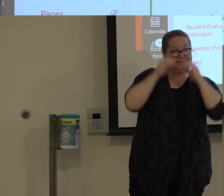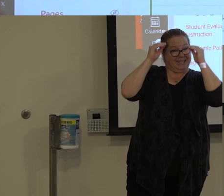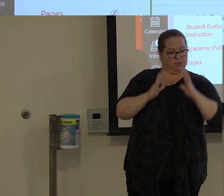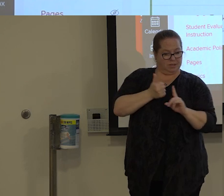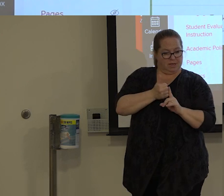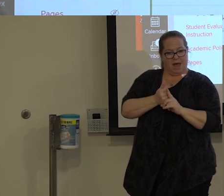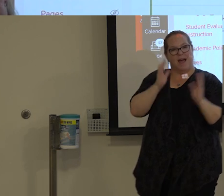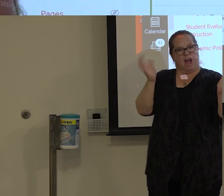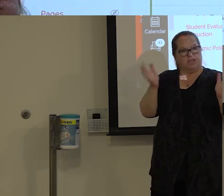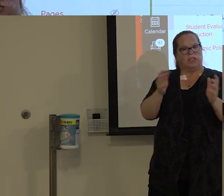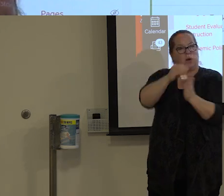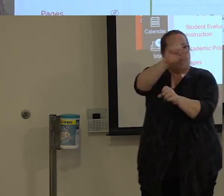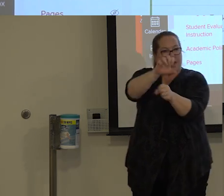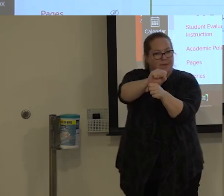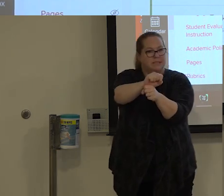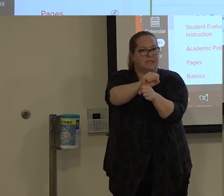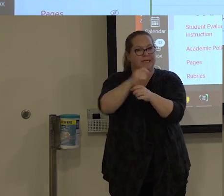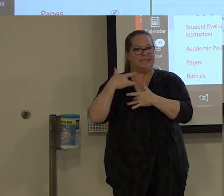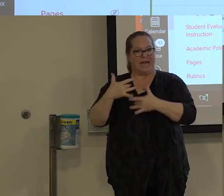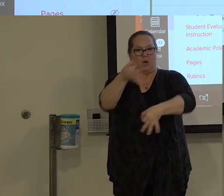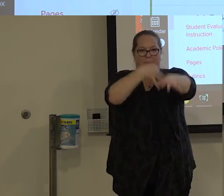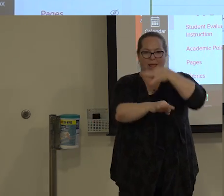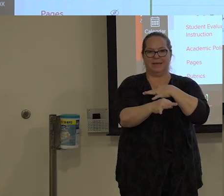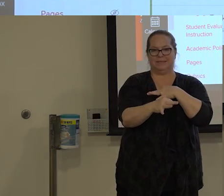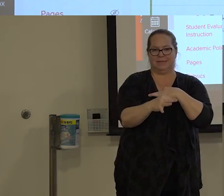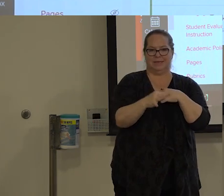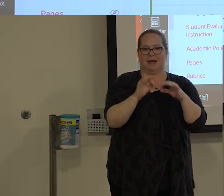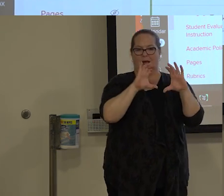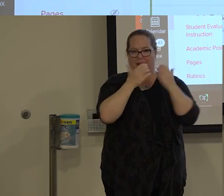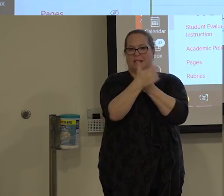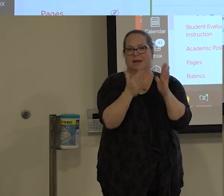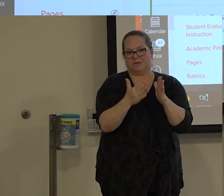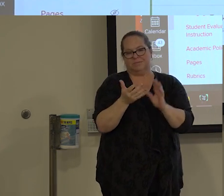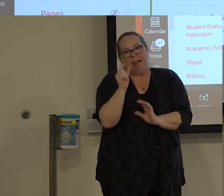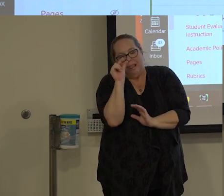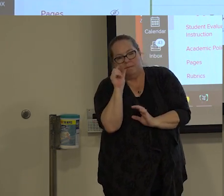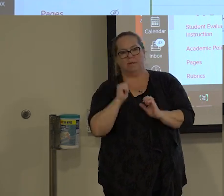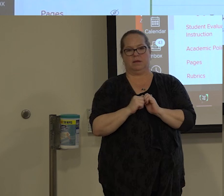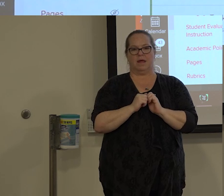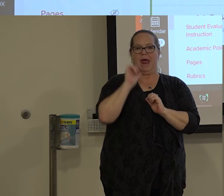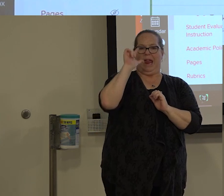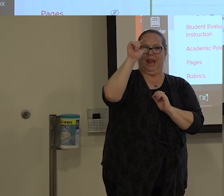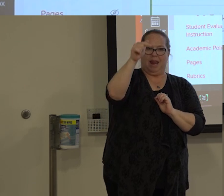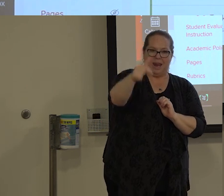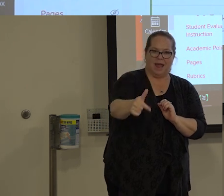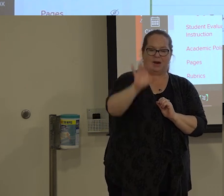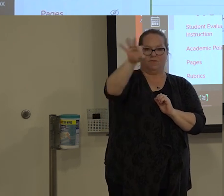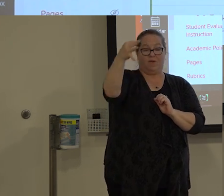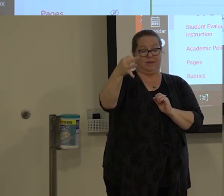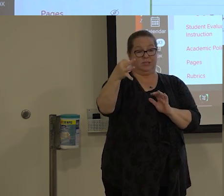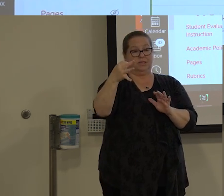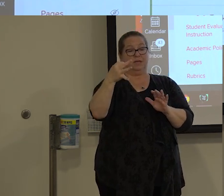conversation appointments with instructors tend to replace in-class activities, at least to a certain extent. In later iterations of the courses in French, at